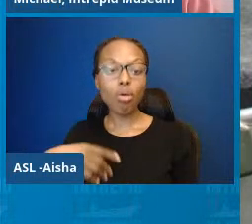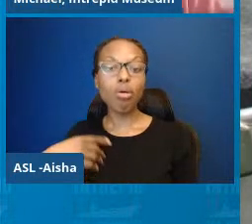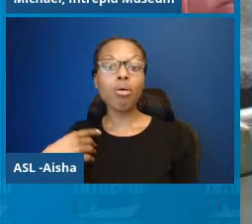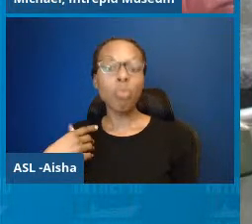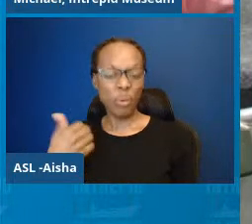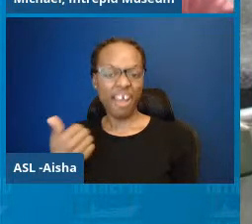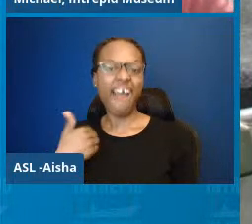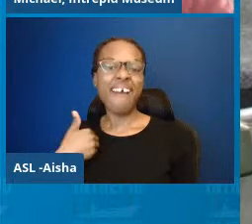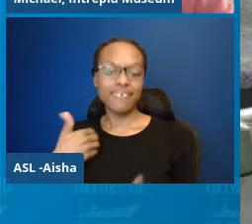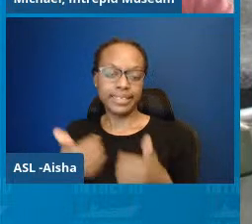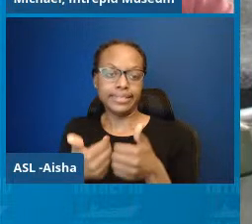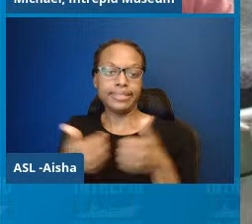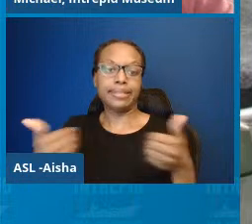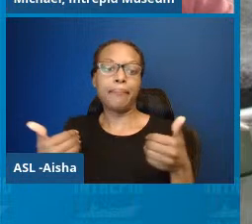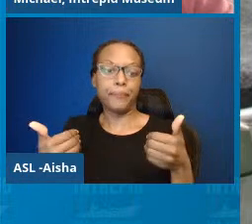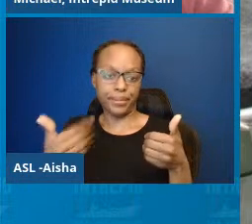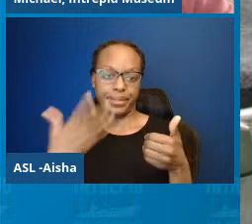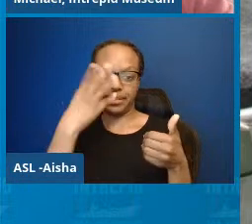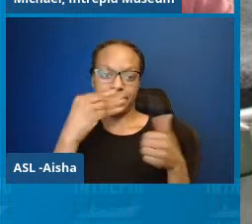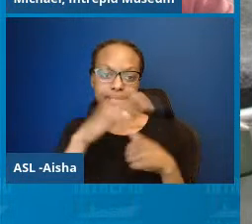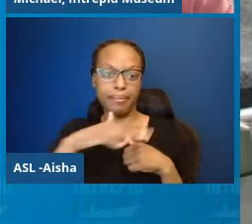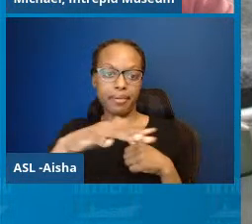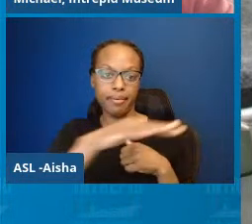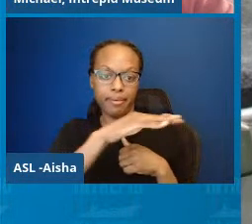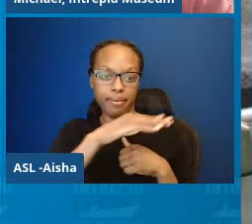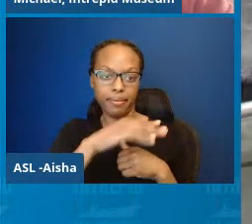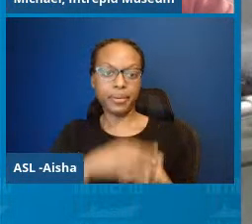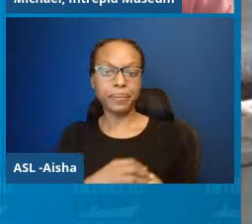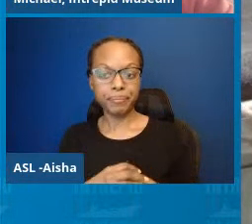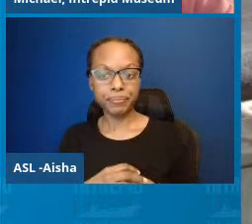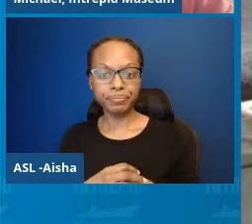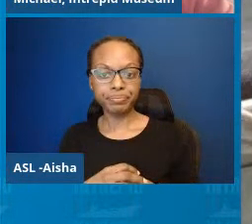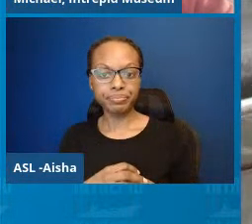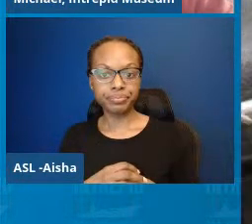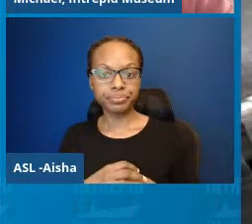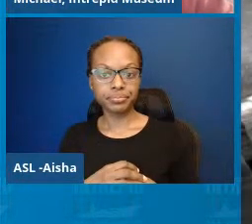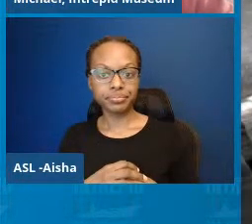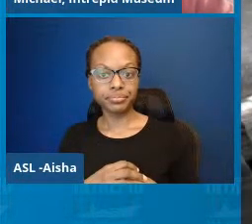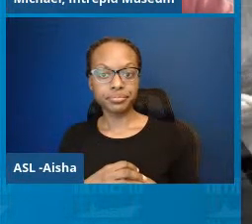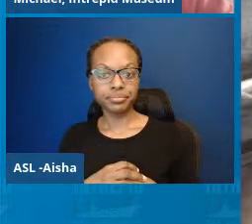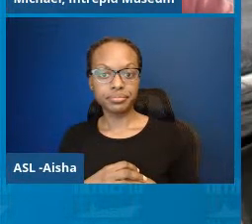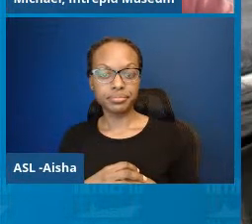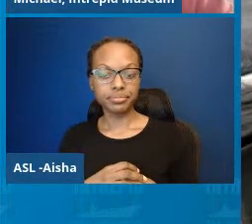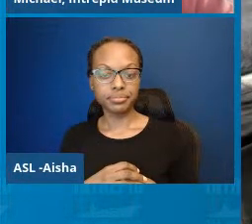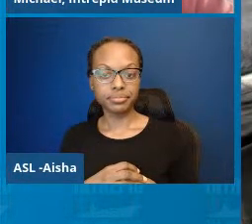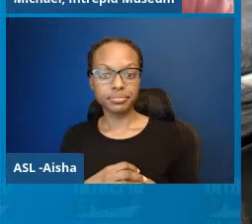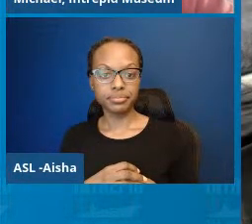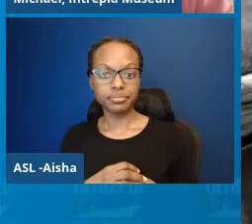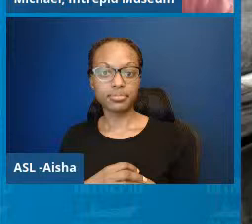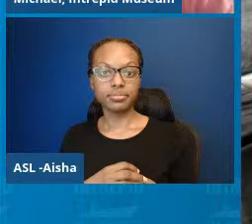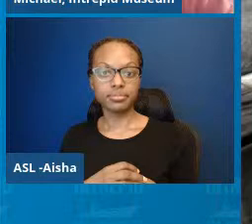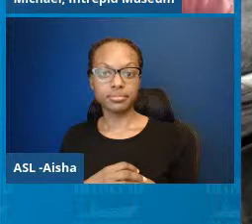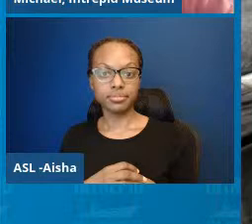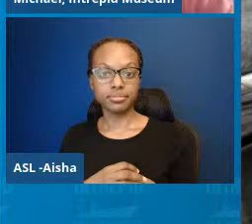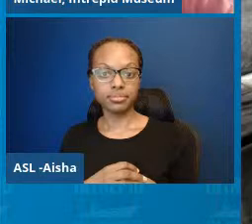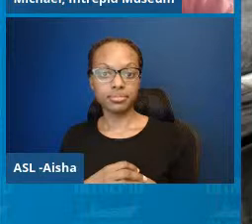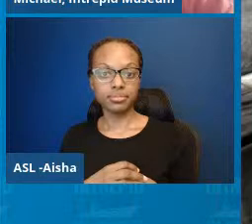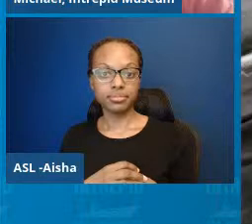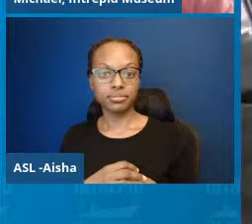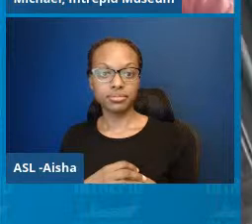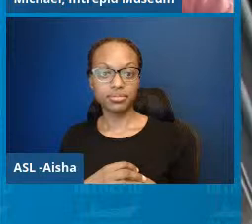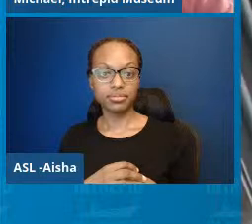sleeping quarters. Now, I want to, if you can imagine what sleeping quarters would be like